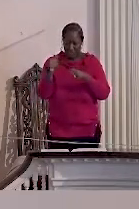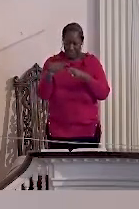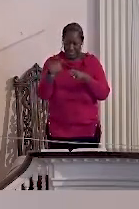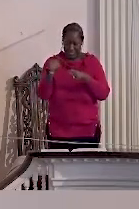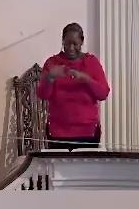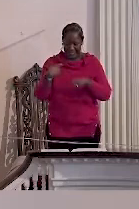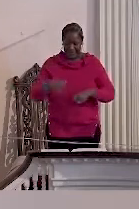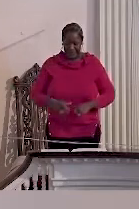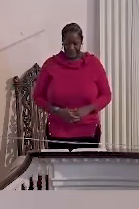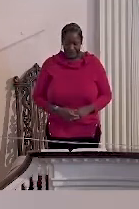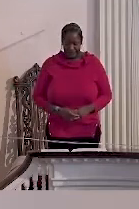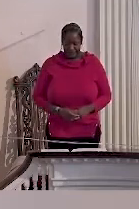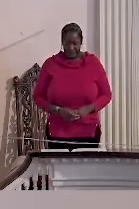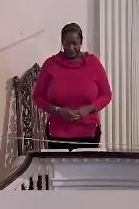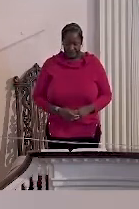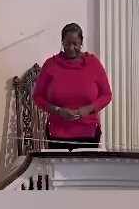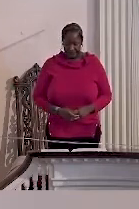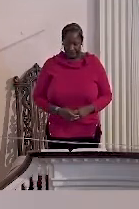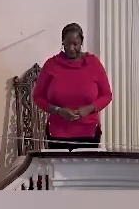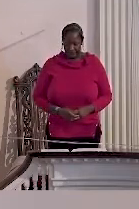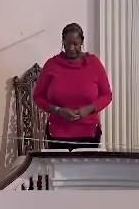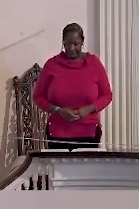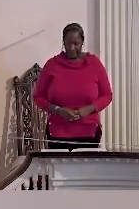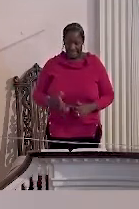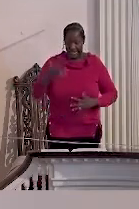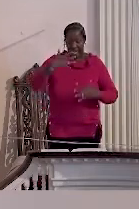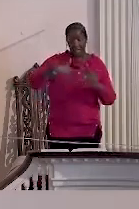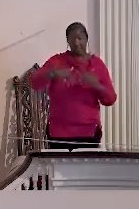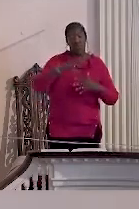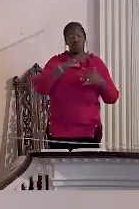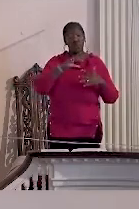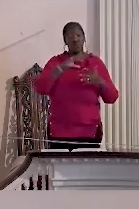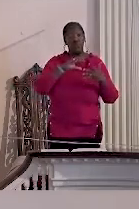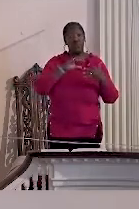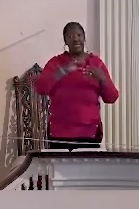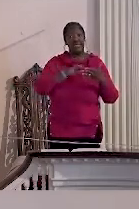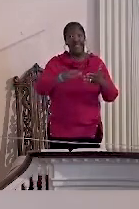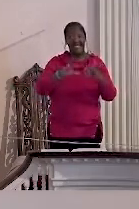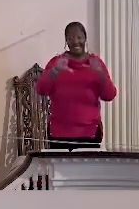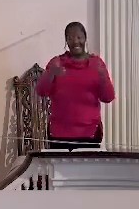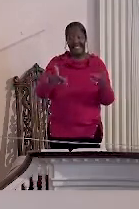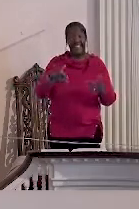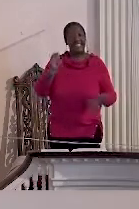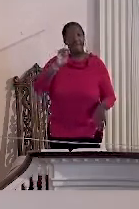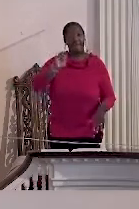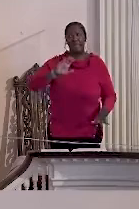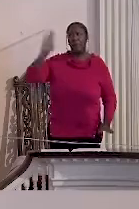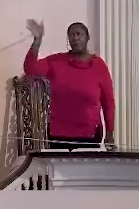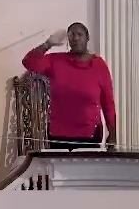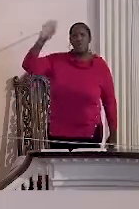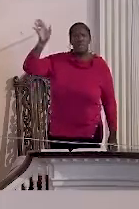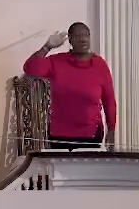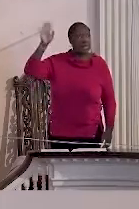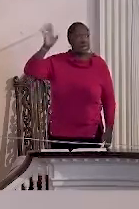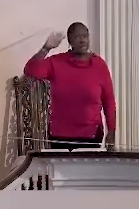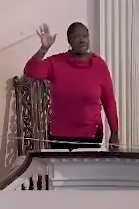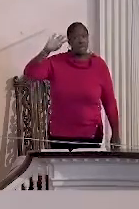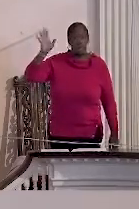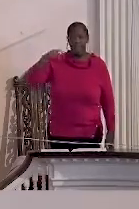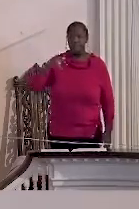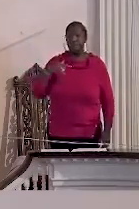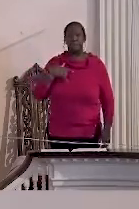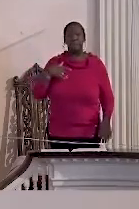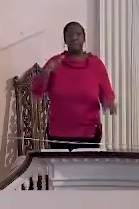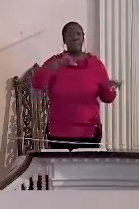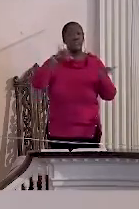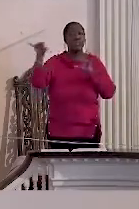amor. Now in social studies class, Emilio's arms started to wave in the air like the flag on the school